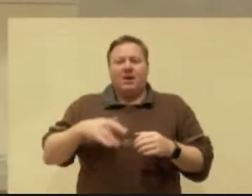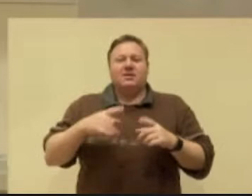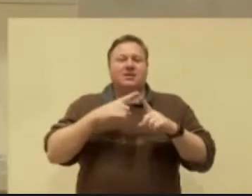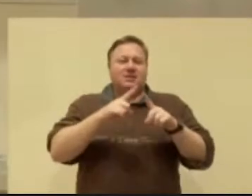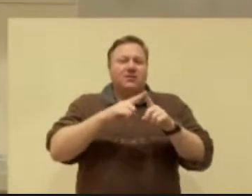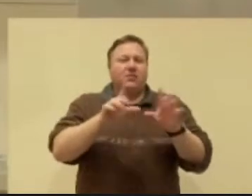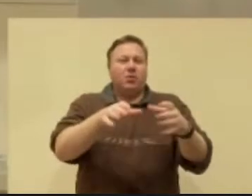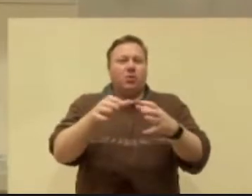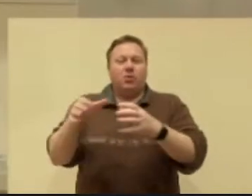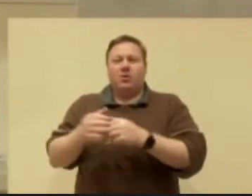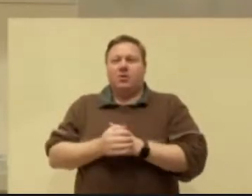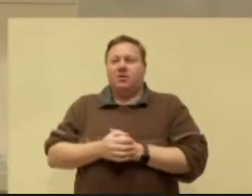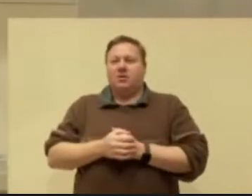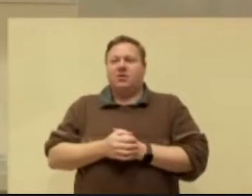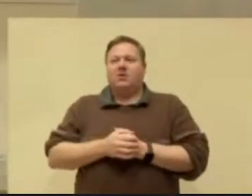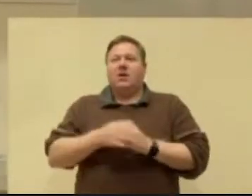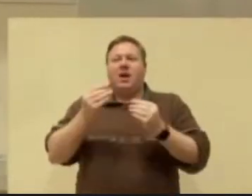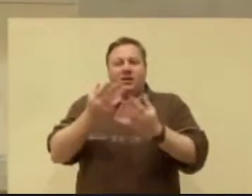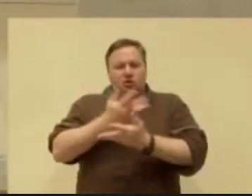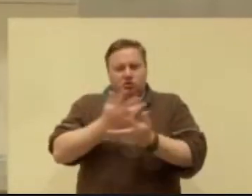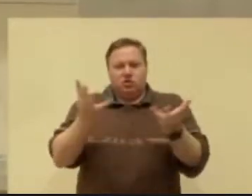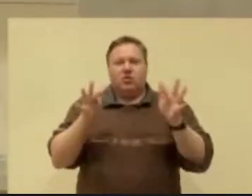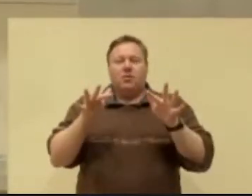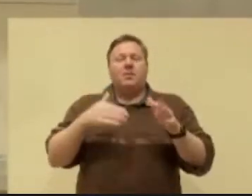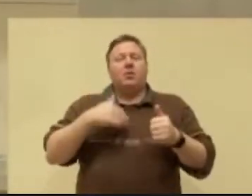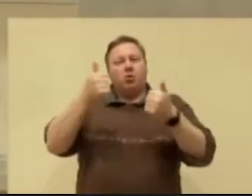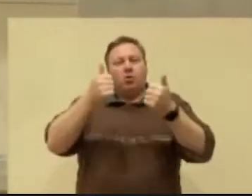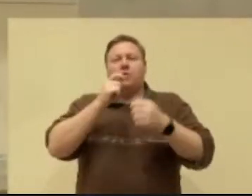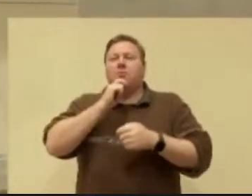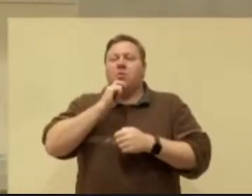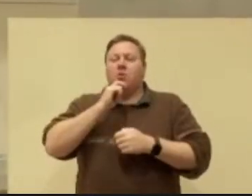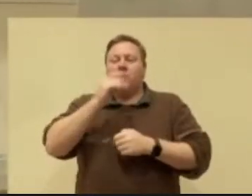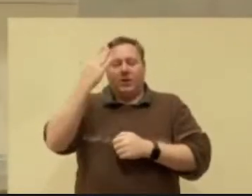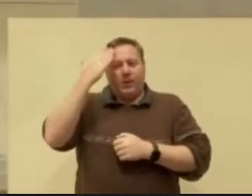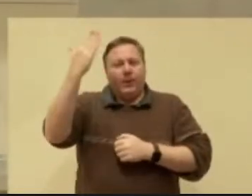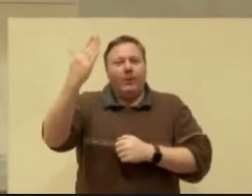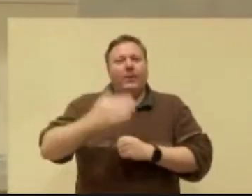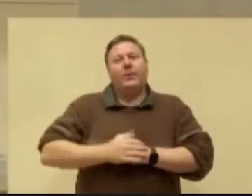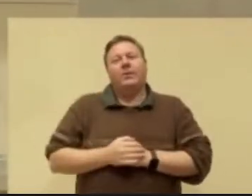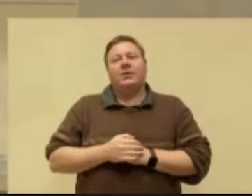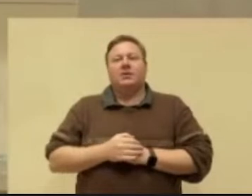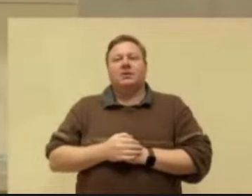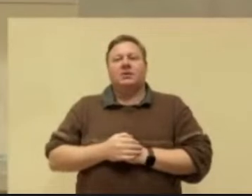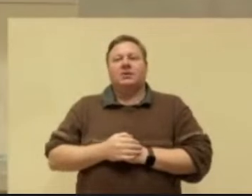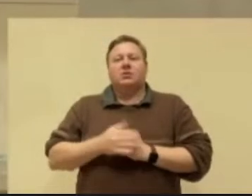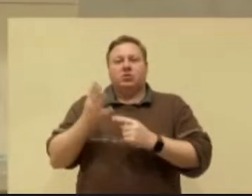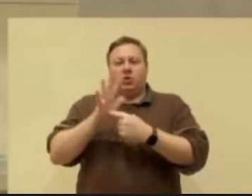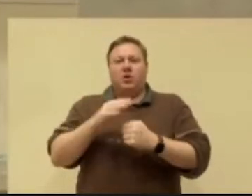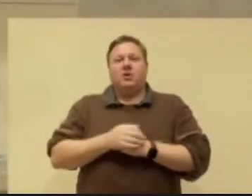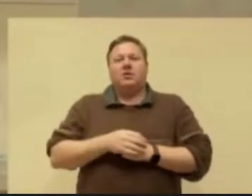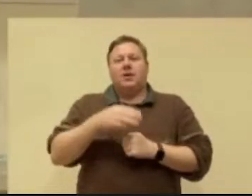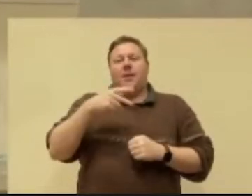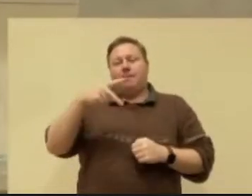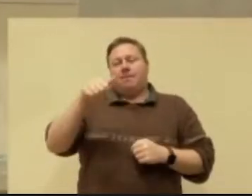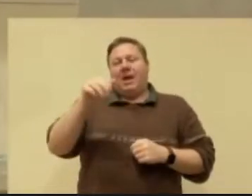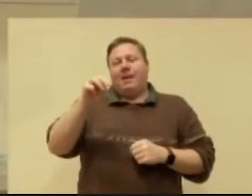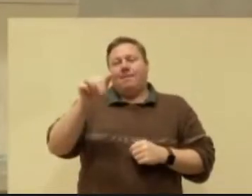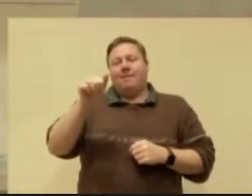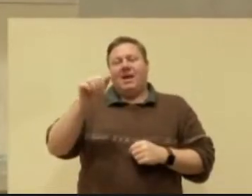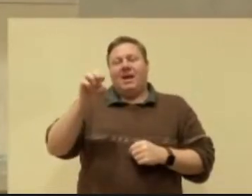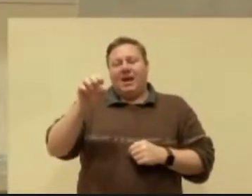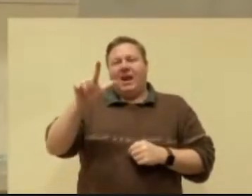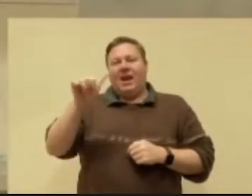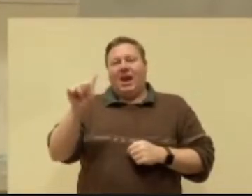and bombay in general good morning as indicated i am pamela rasitzwani i'm going to